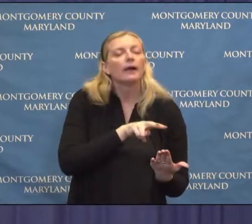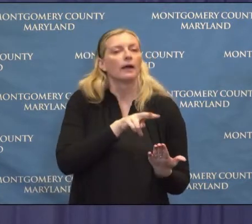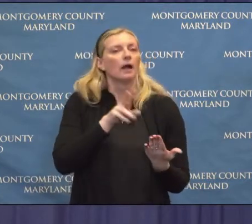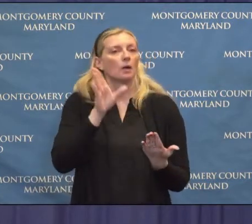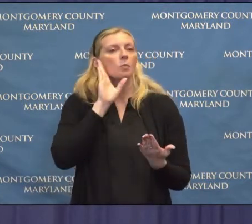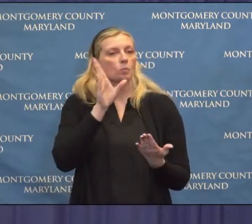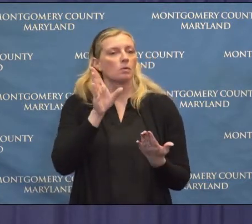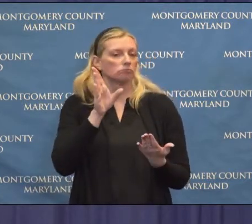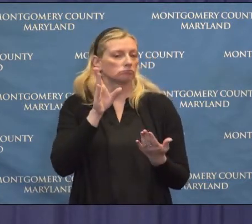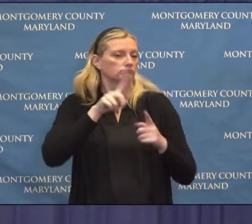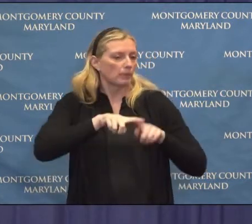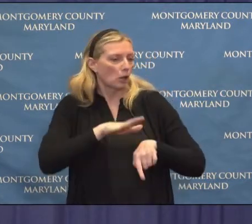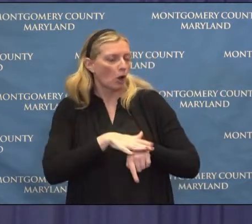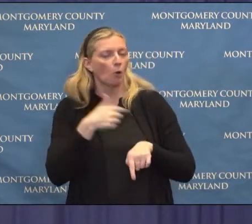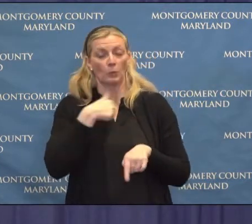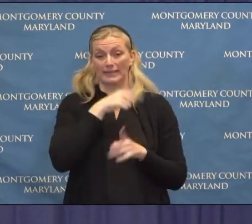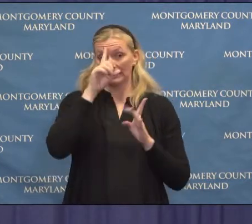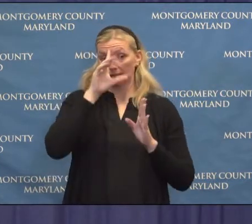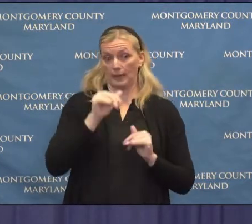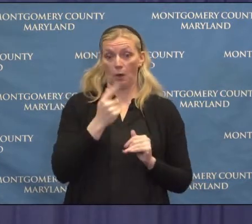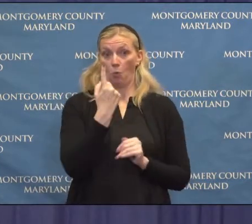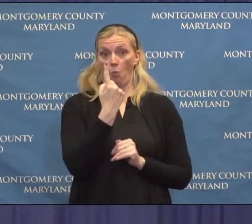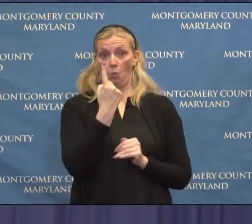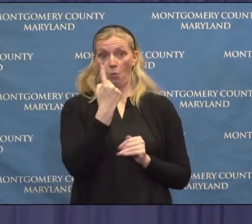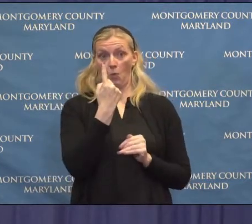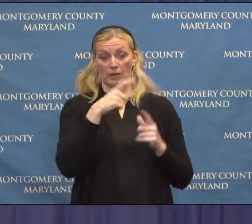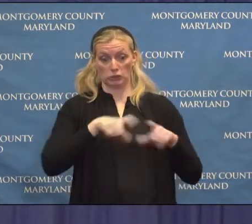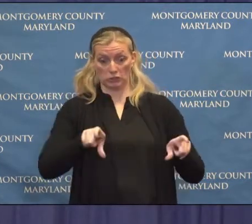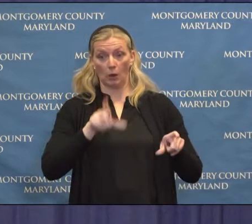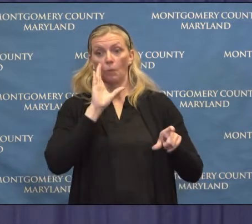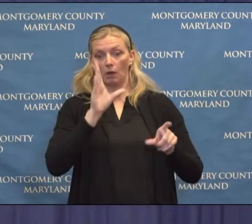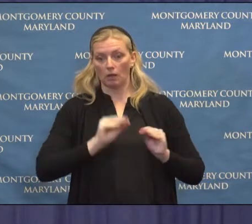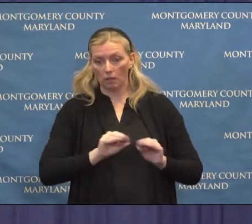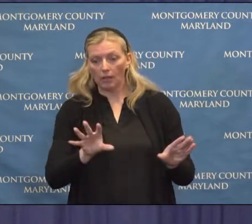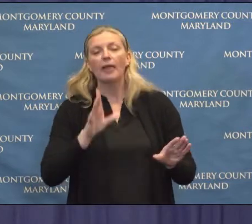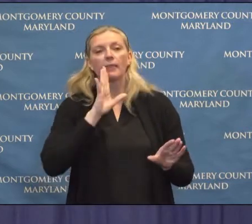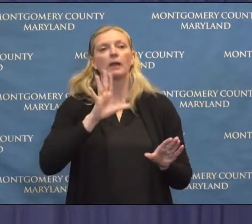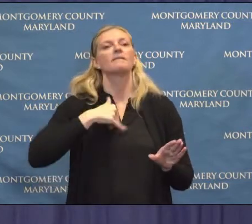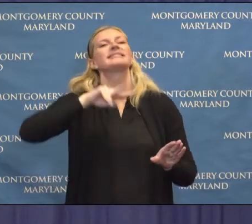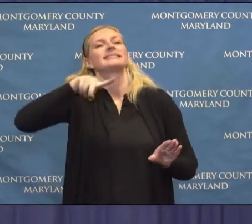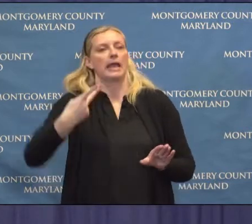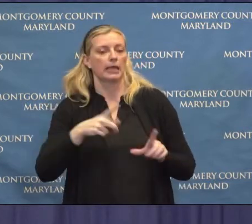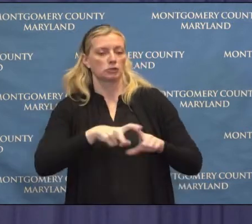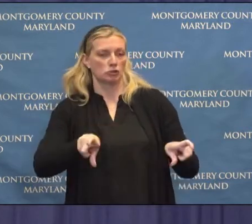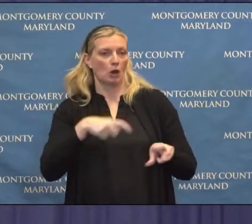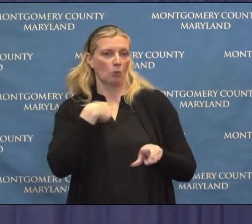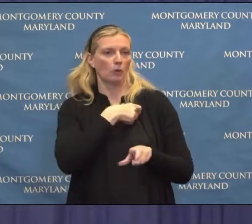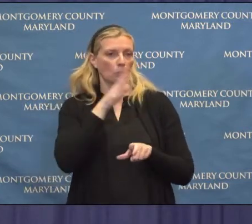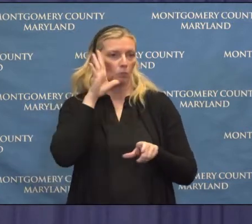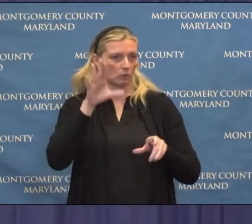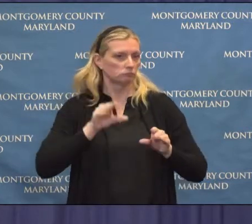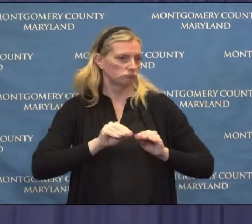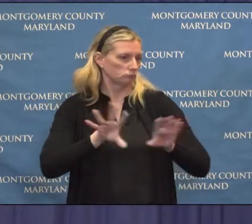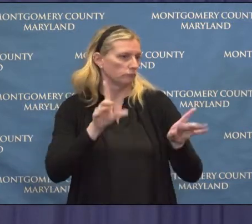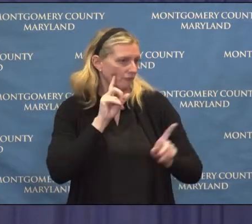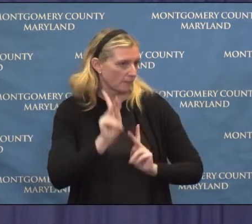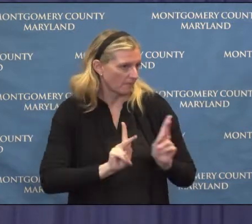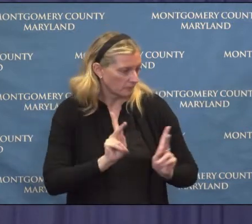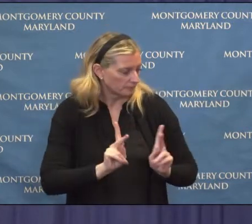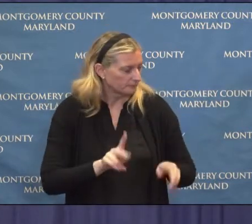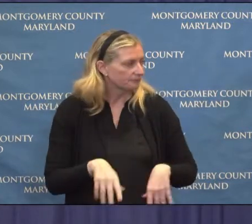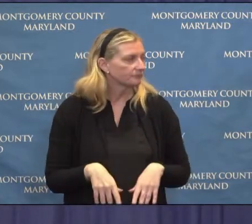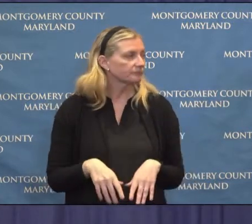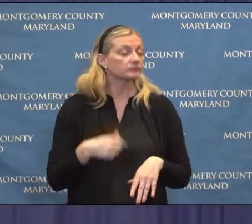We anticipate that one check will follow another pretty quickly. And we also recognize that in the